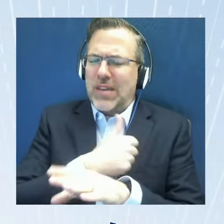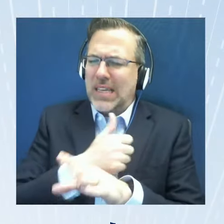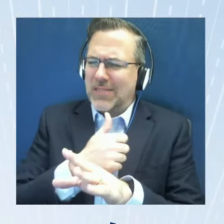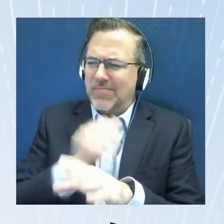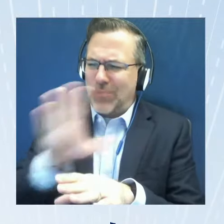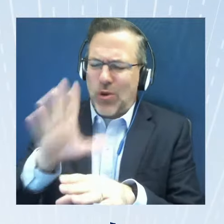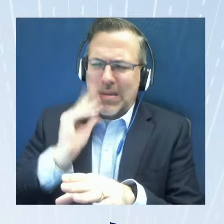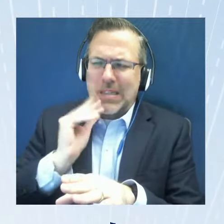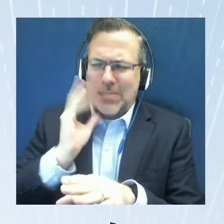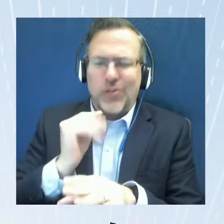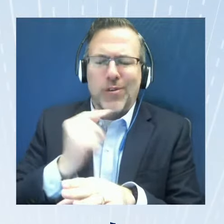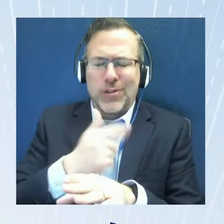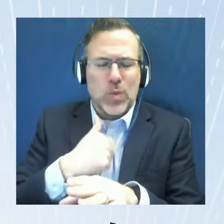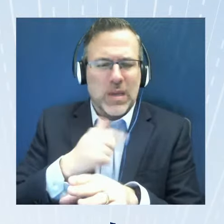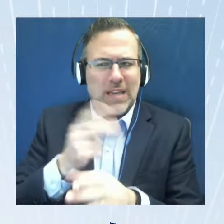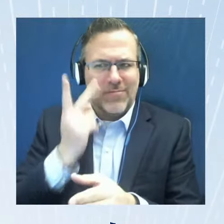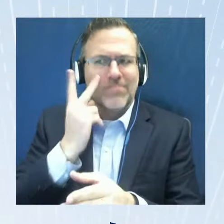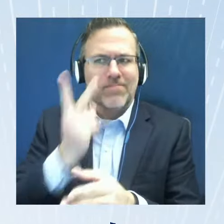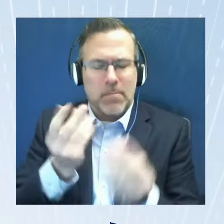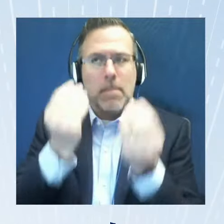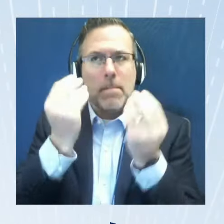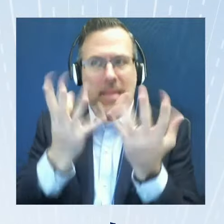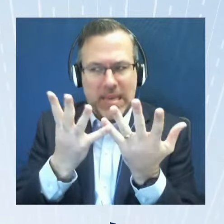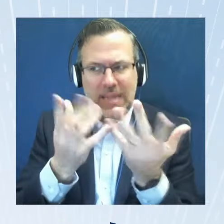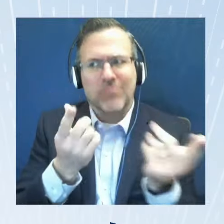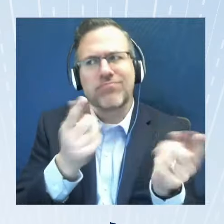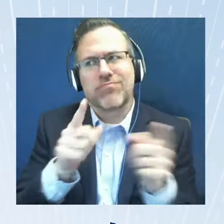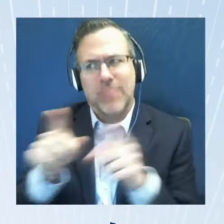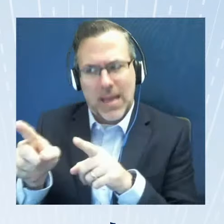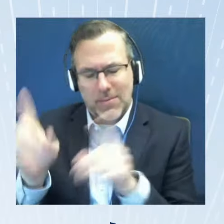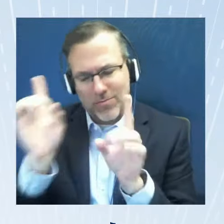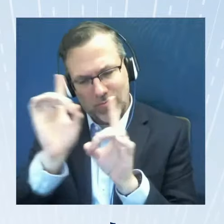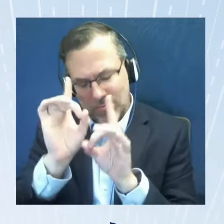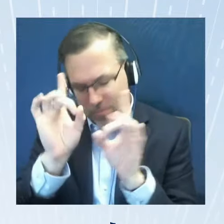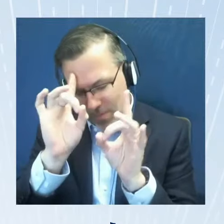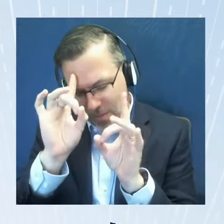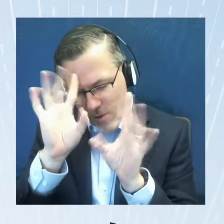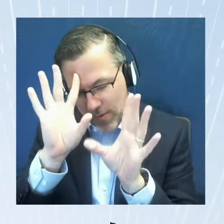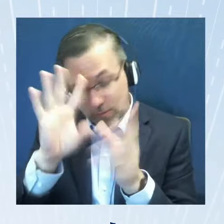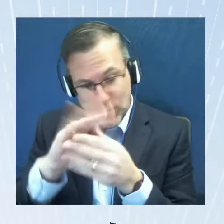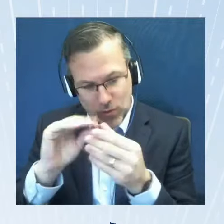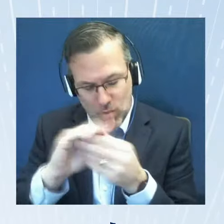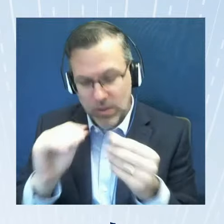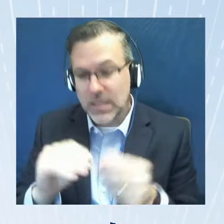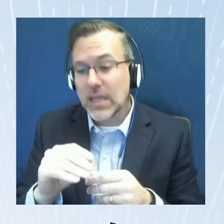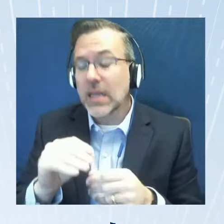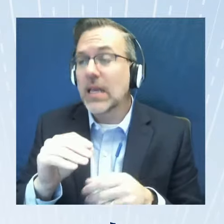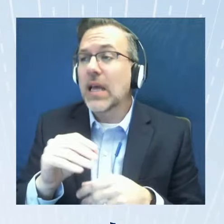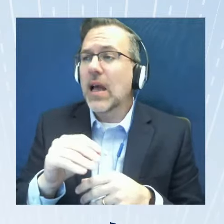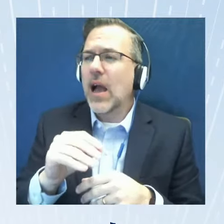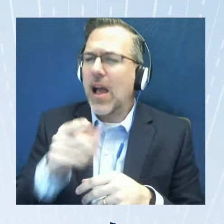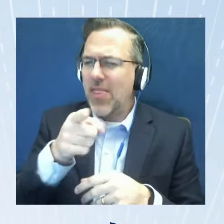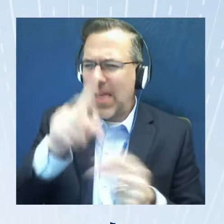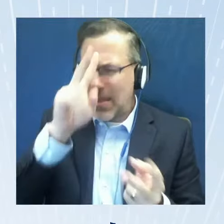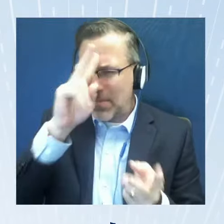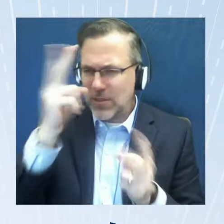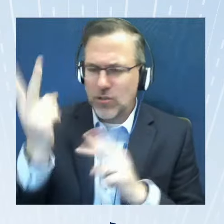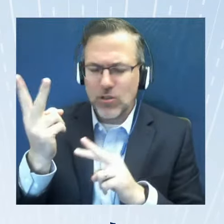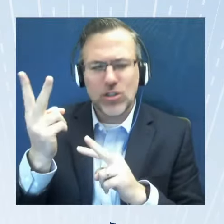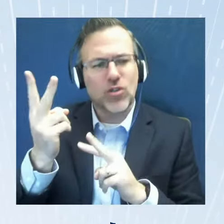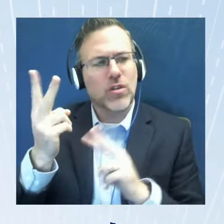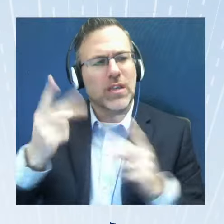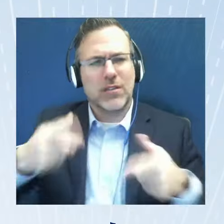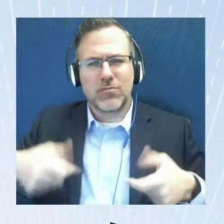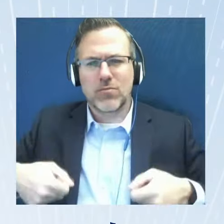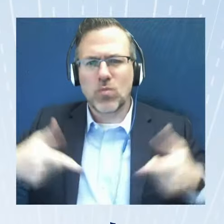many similar horror stories, including a misunderstanding of ambulatory wheelchair users,